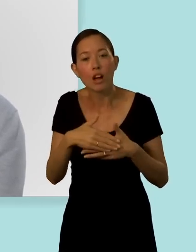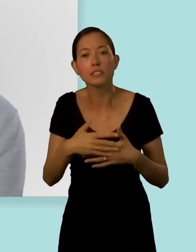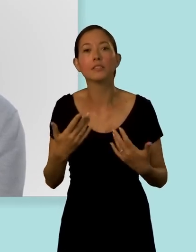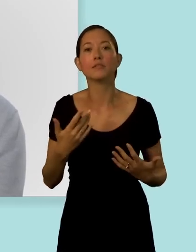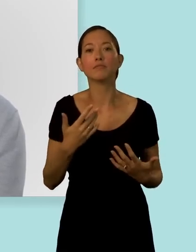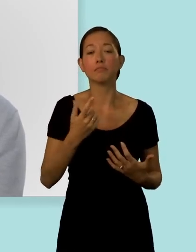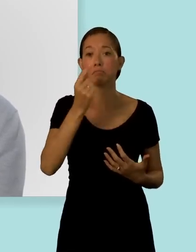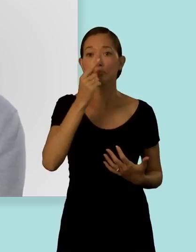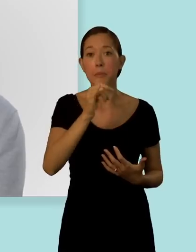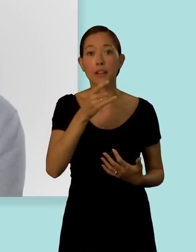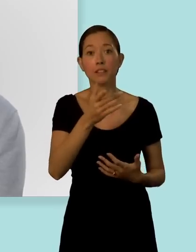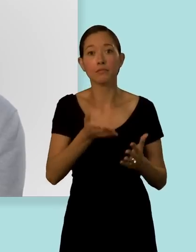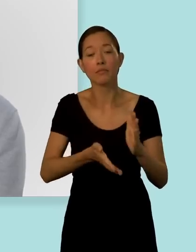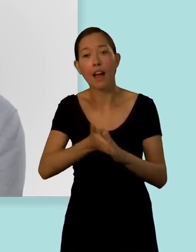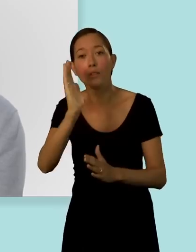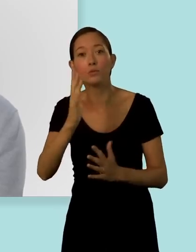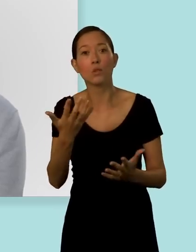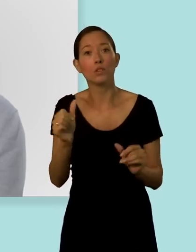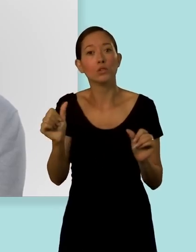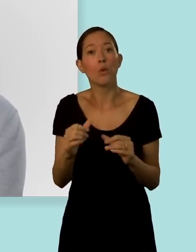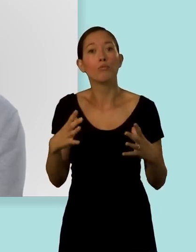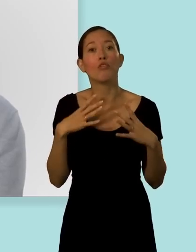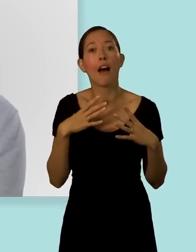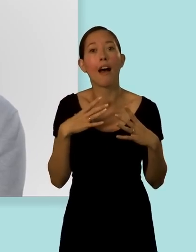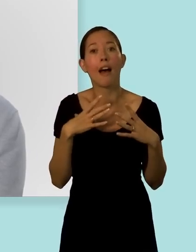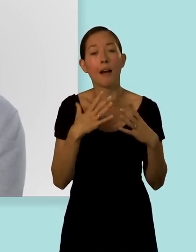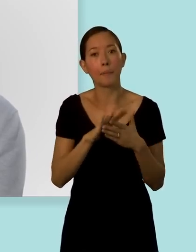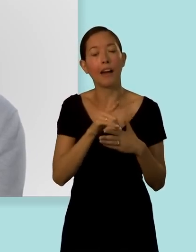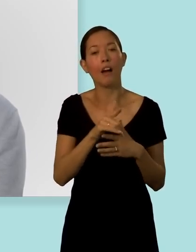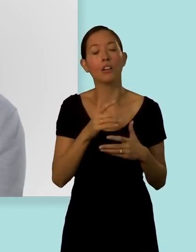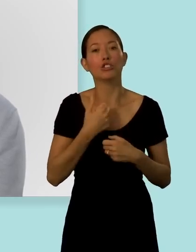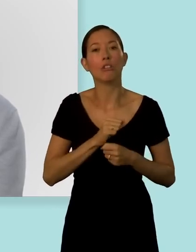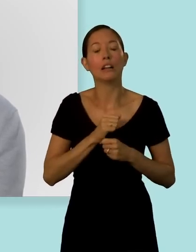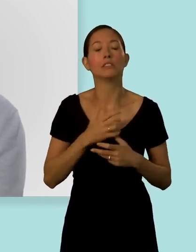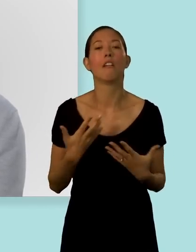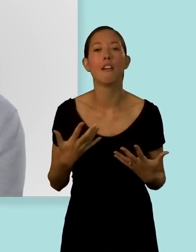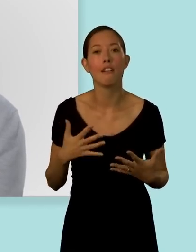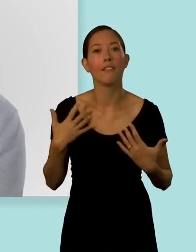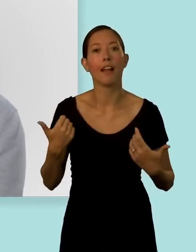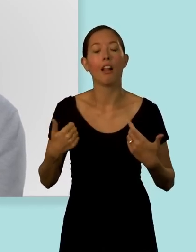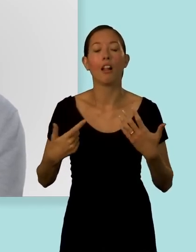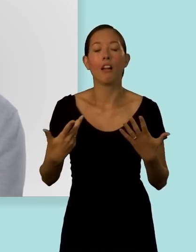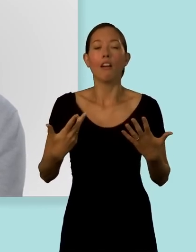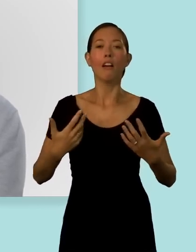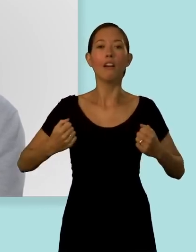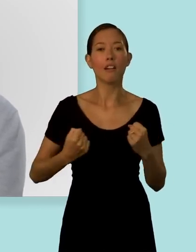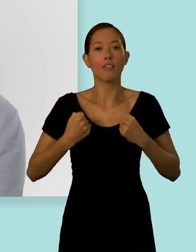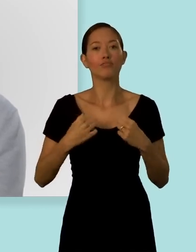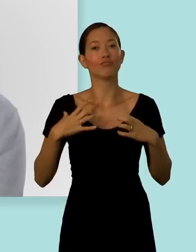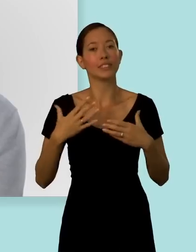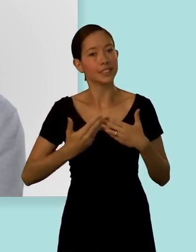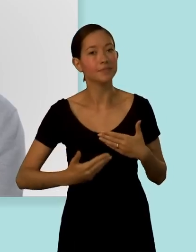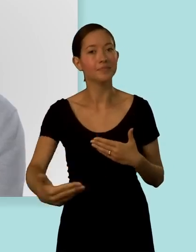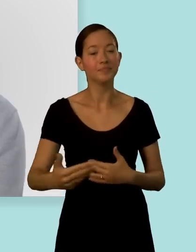big impact on your well-being. Try to get out regularly to meet friends. If possible, consider an outing or short